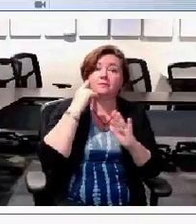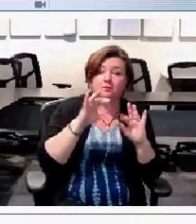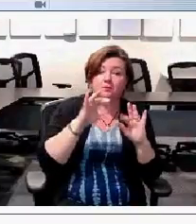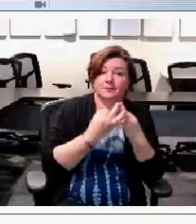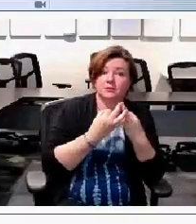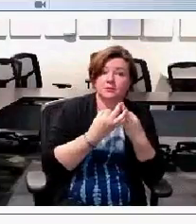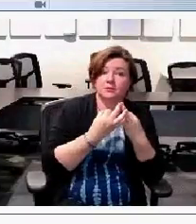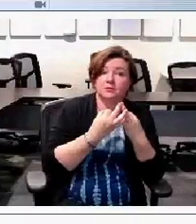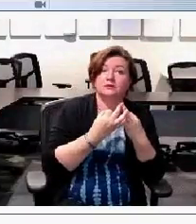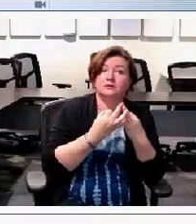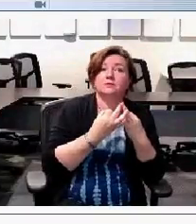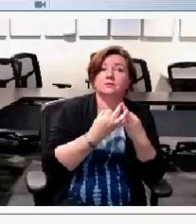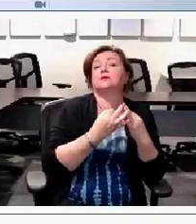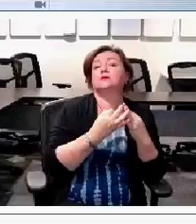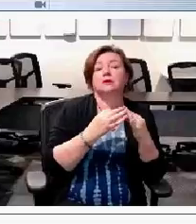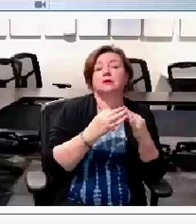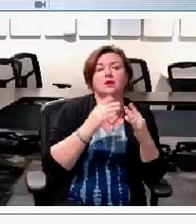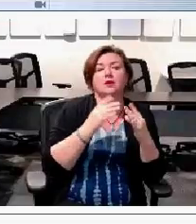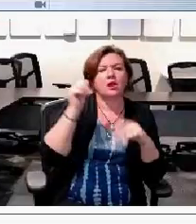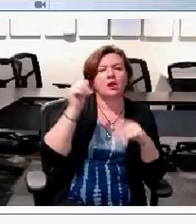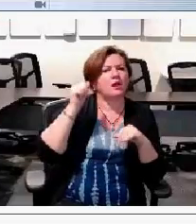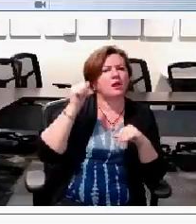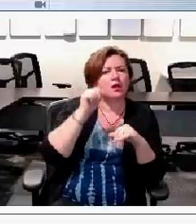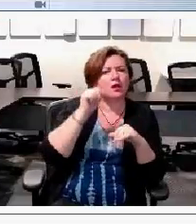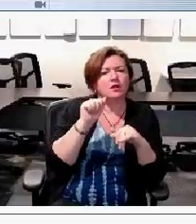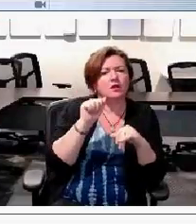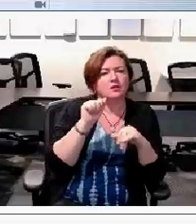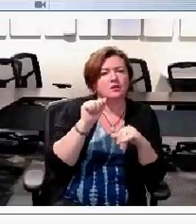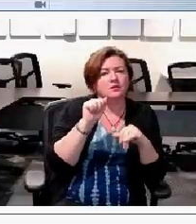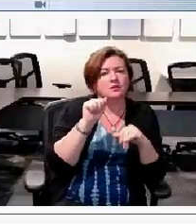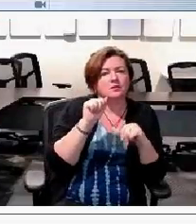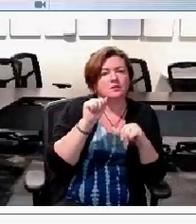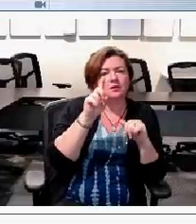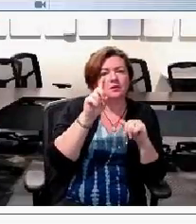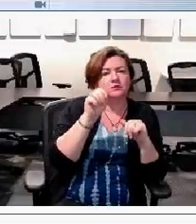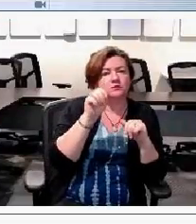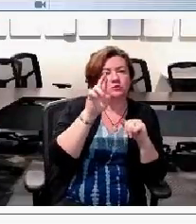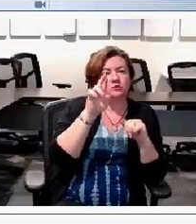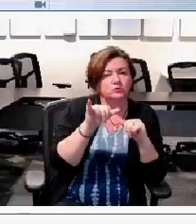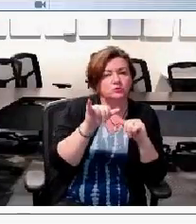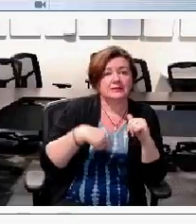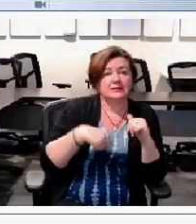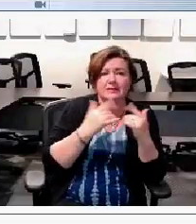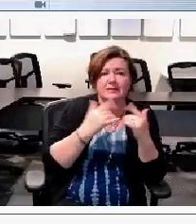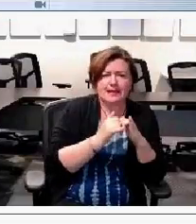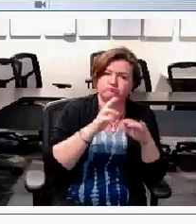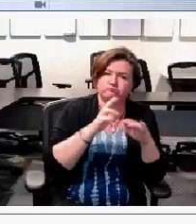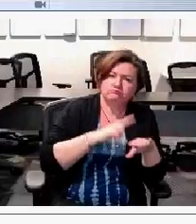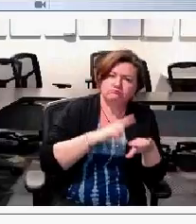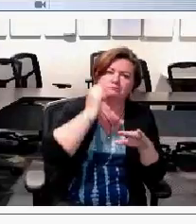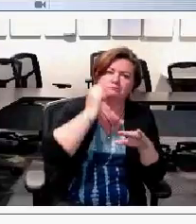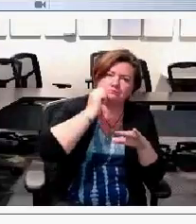we speak about auditory living, so the strategies they're using, as I said before, kind of through their day, all day,